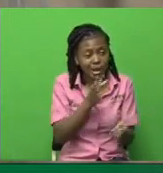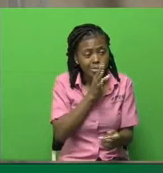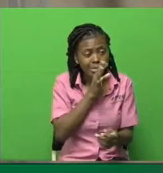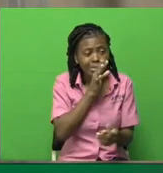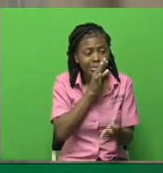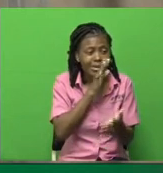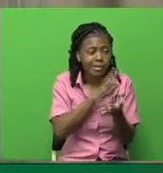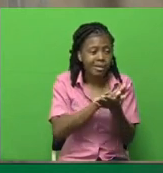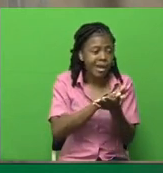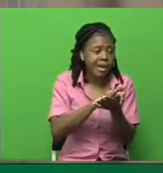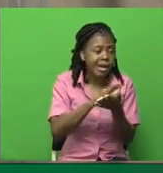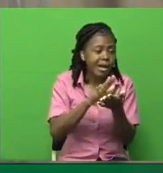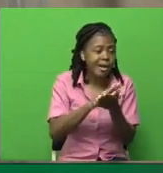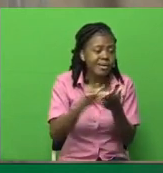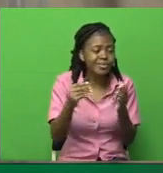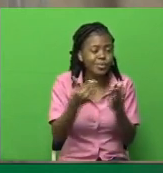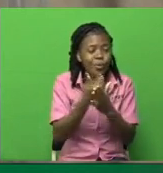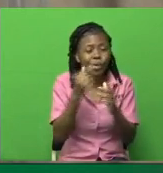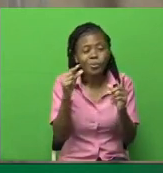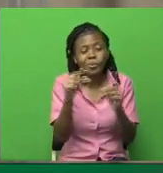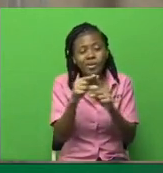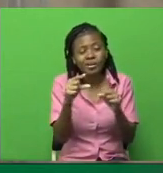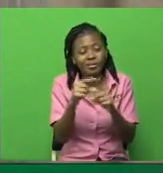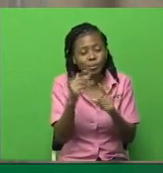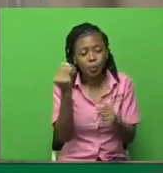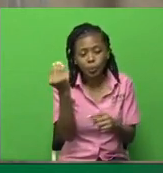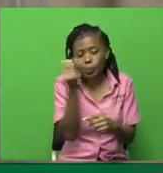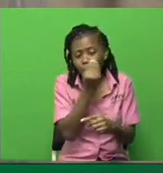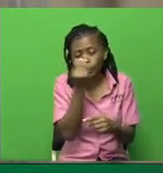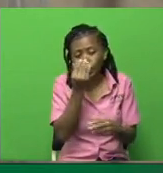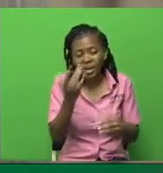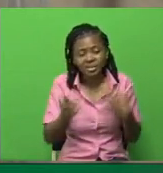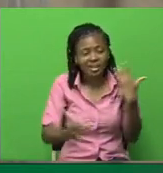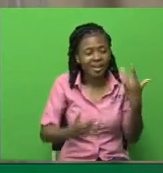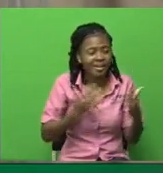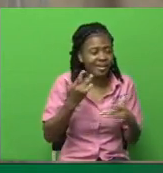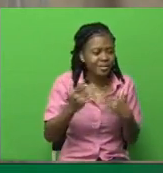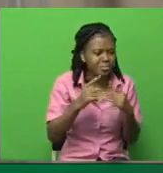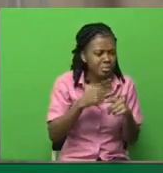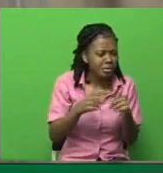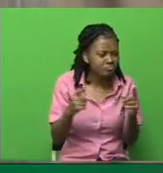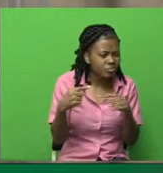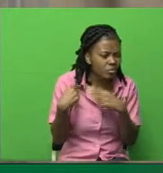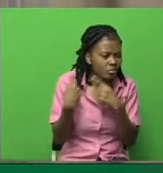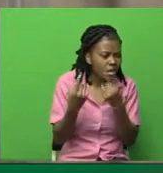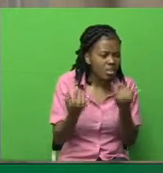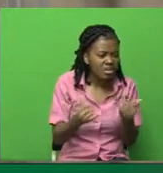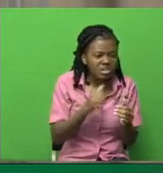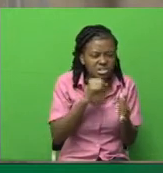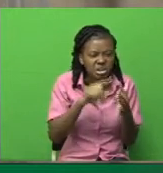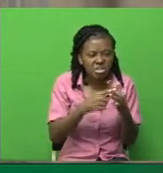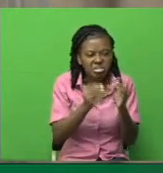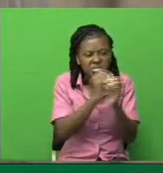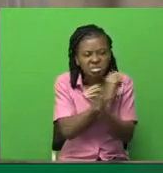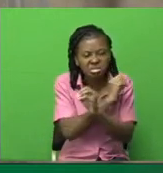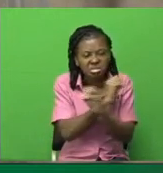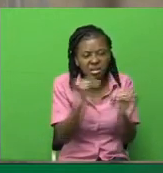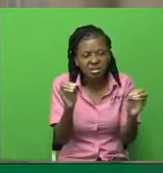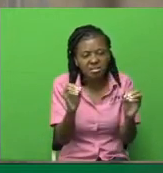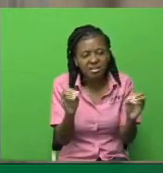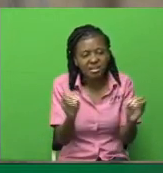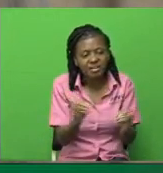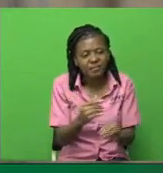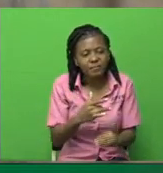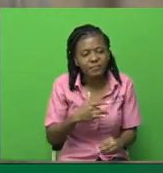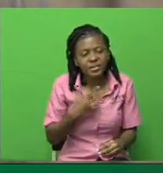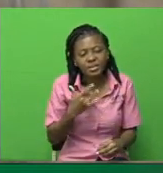sounded new and exciting to you or whether this project has actually commenced my information Madam speakers are this pilot